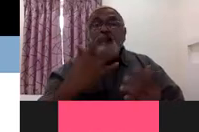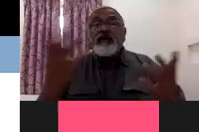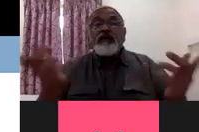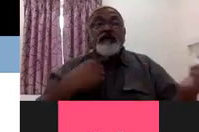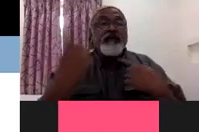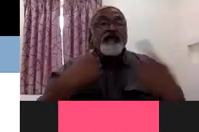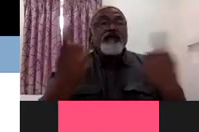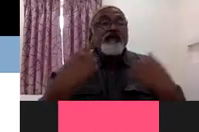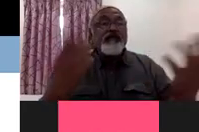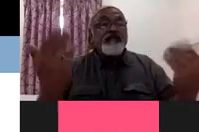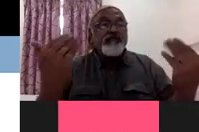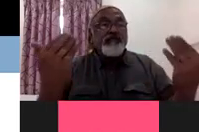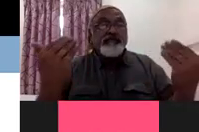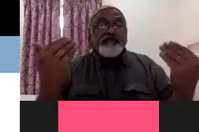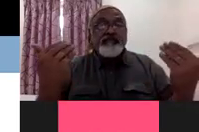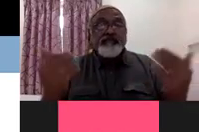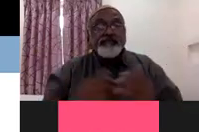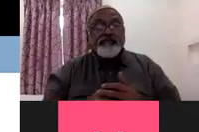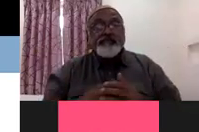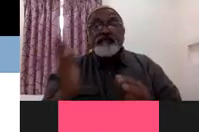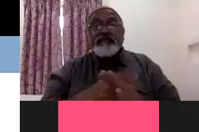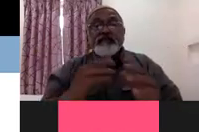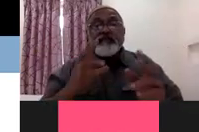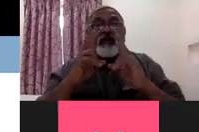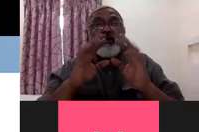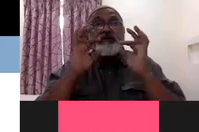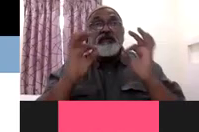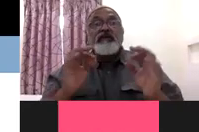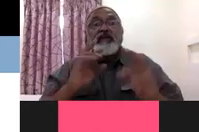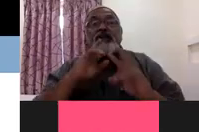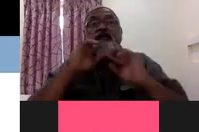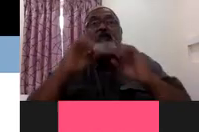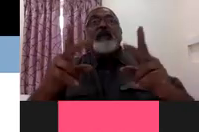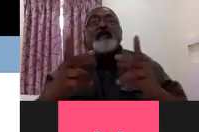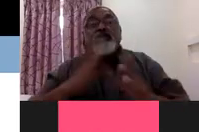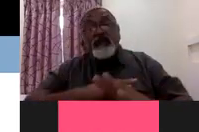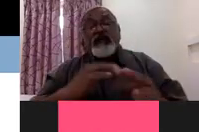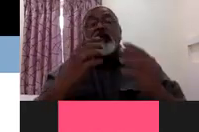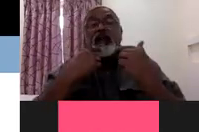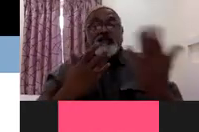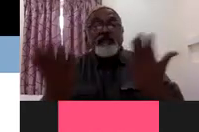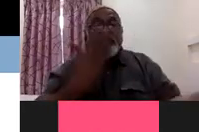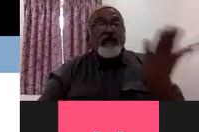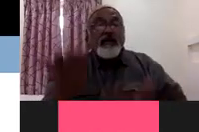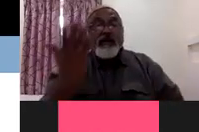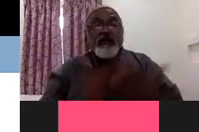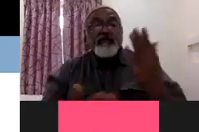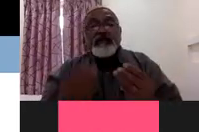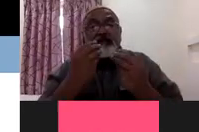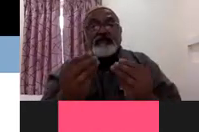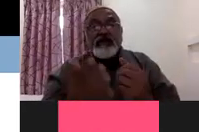responses before we start talking about it. Please share your responses in the chat box.